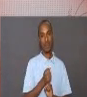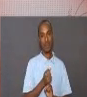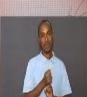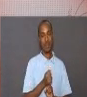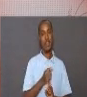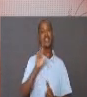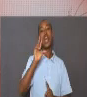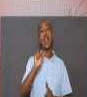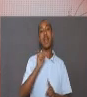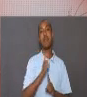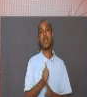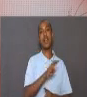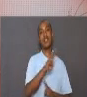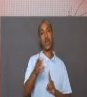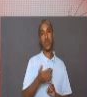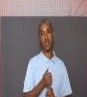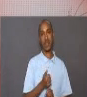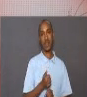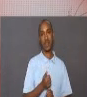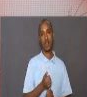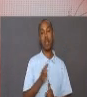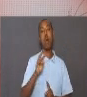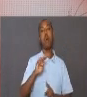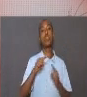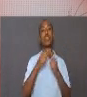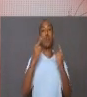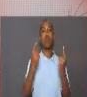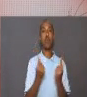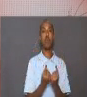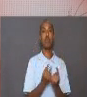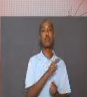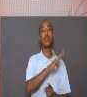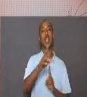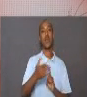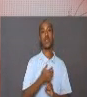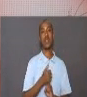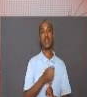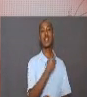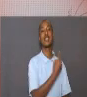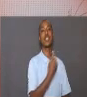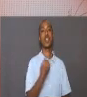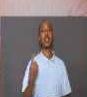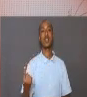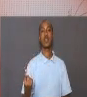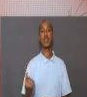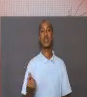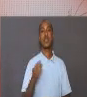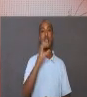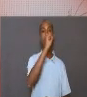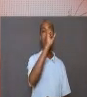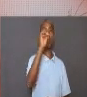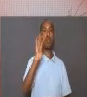the non-metals they contain, or the groups they contain, such as